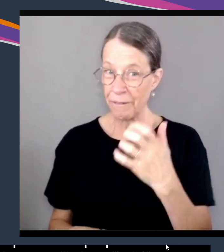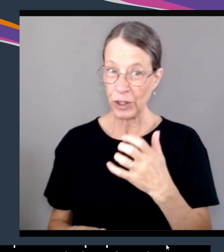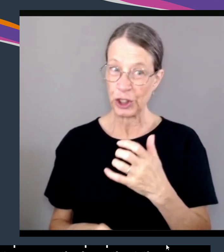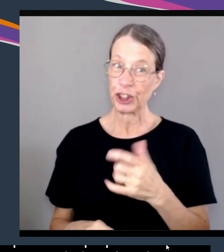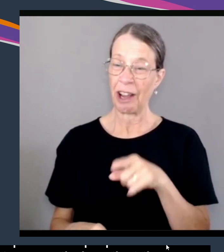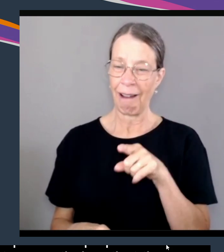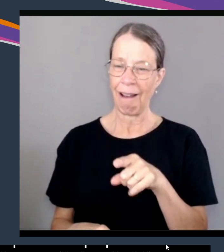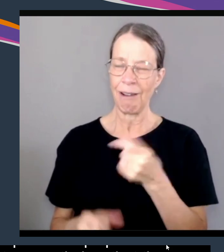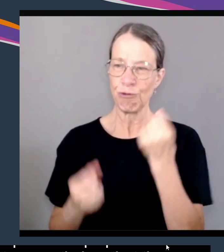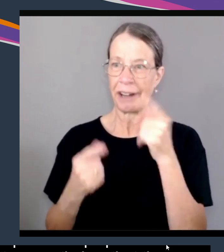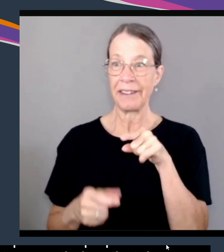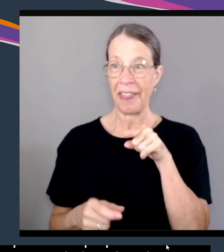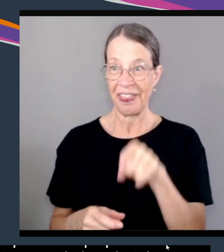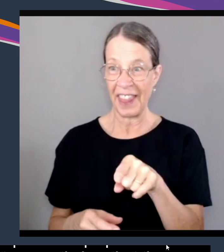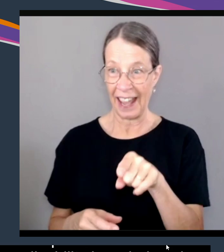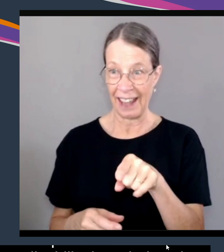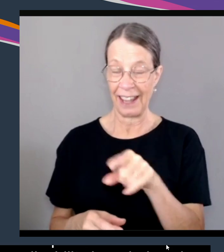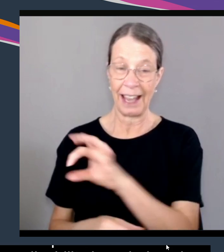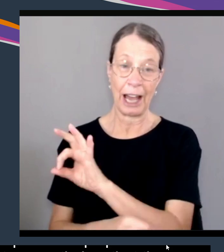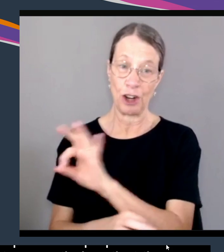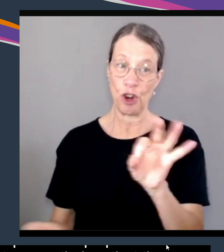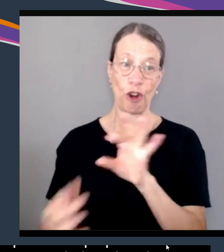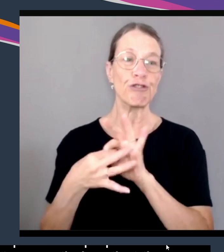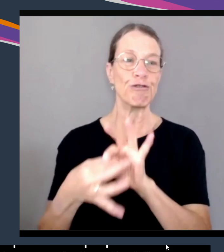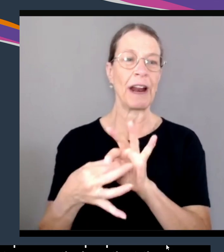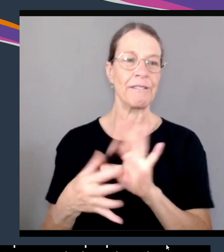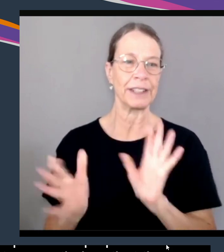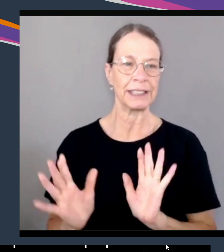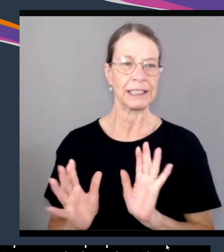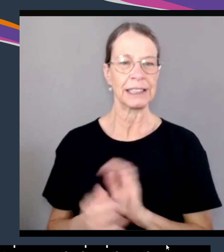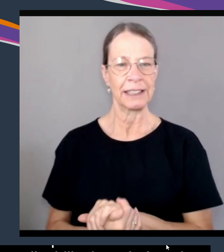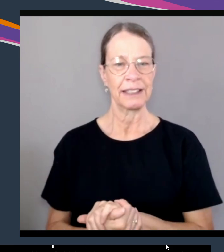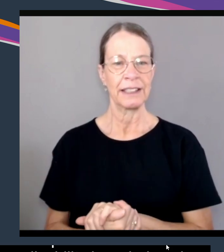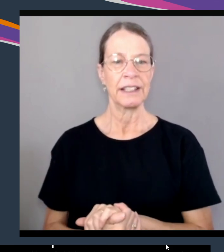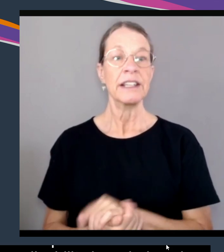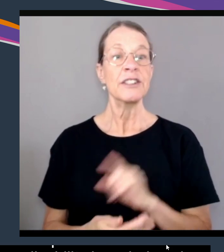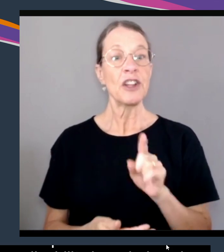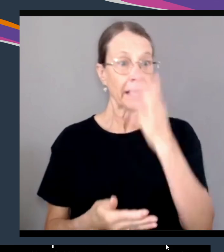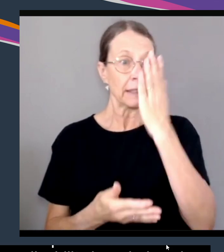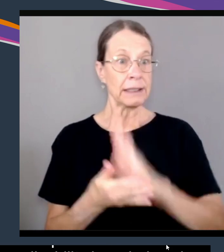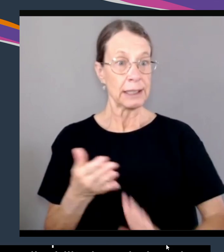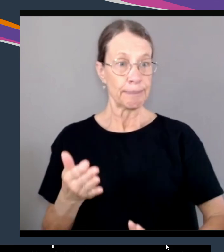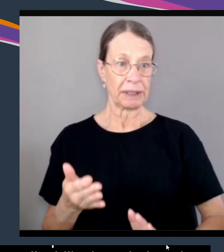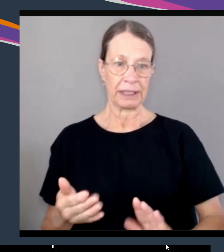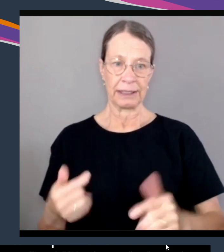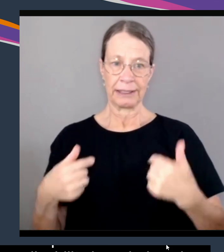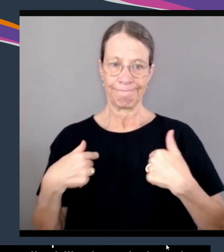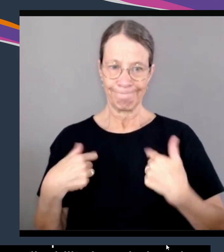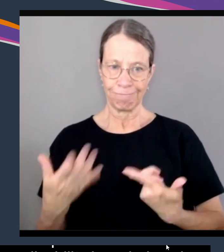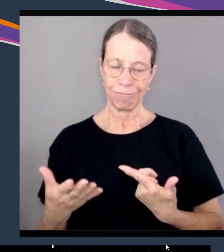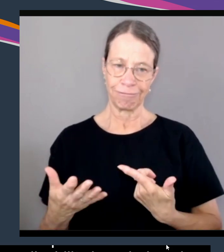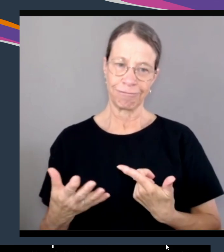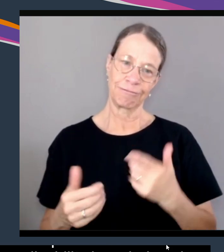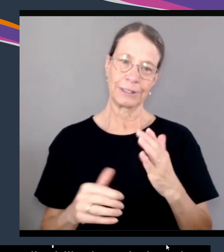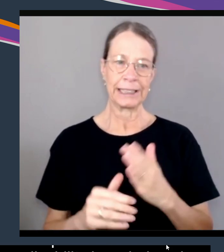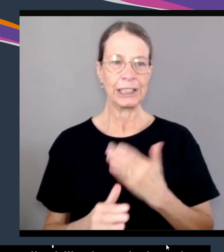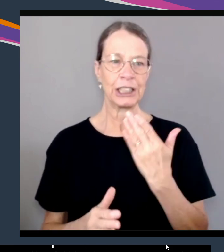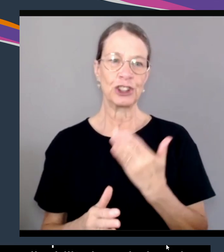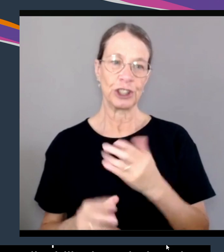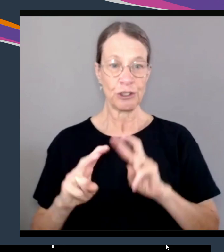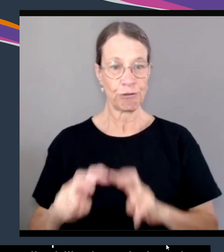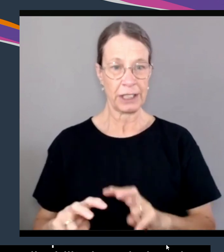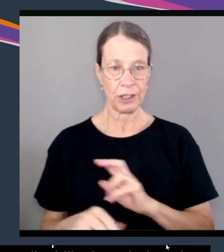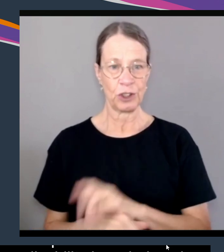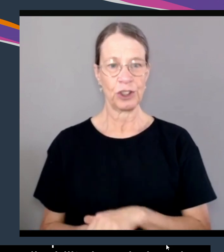That's the research, that's the experience of an Indigenous researcher, but I can point out to you